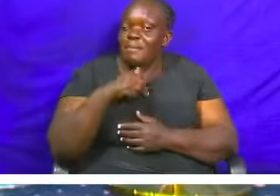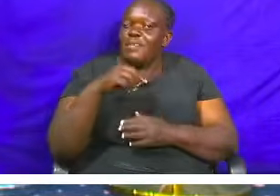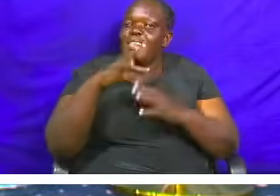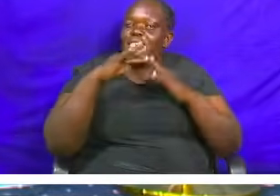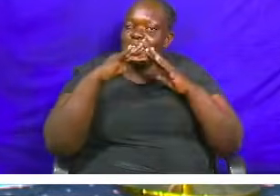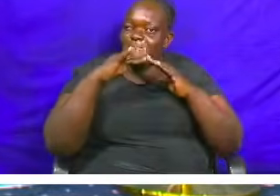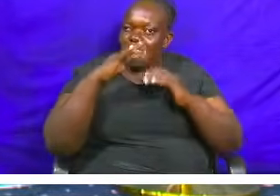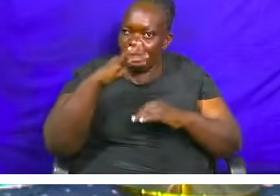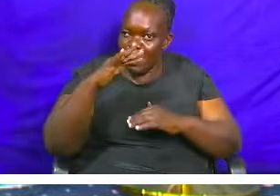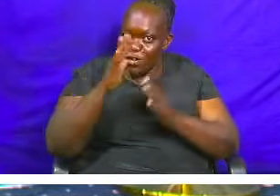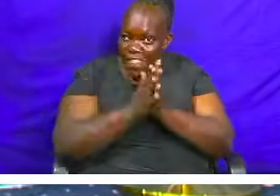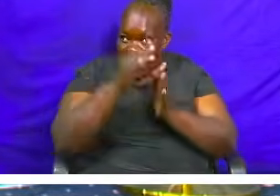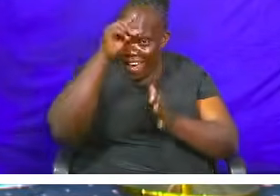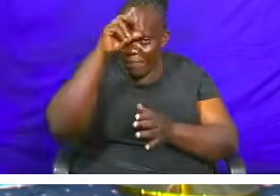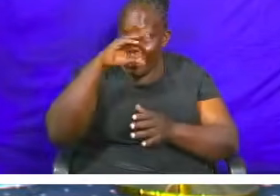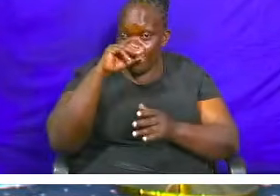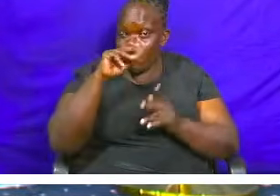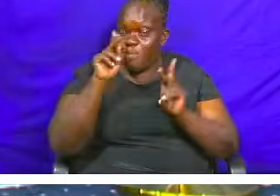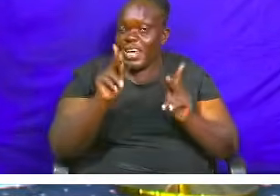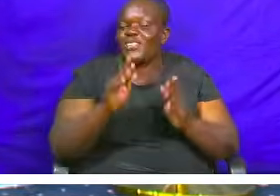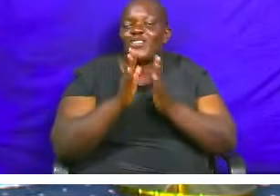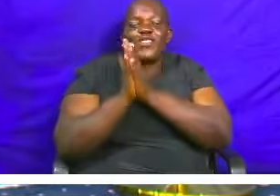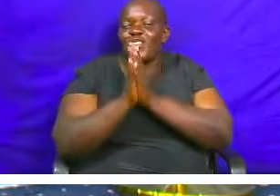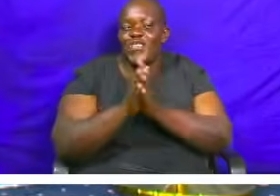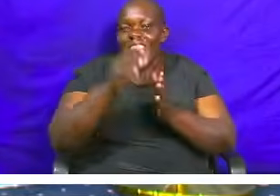Spox. Sema na Spox.